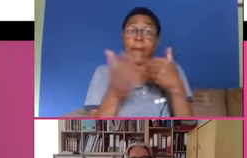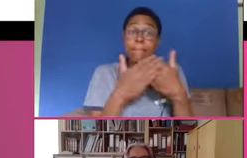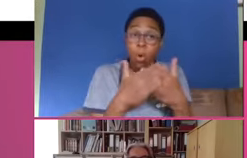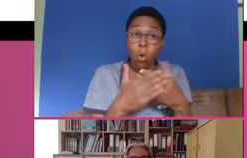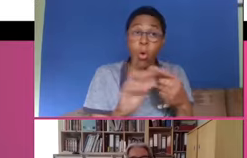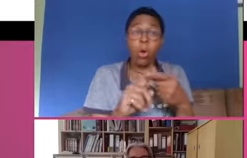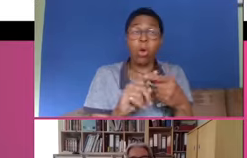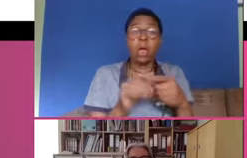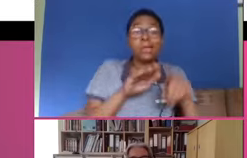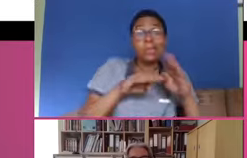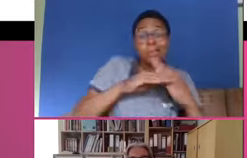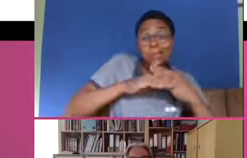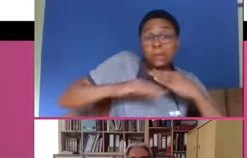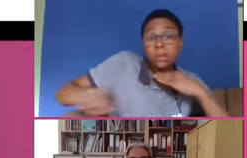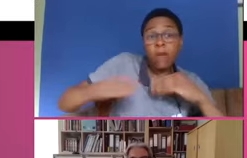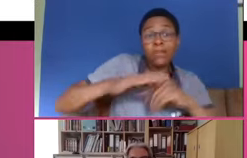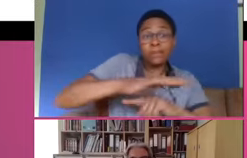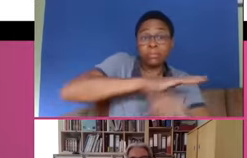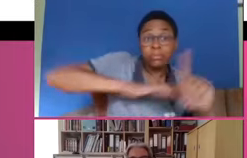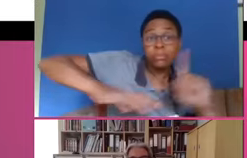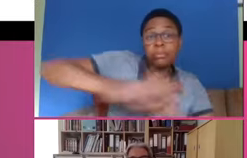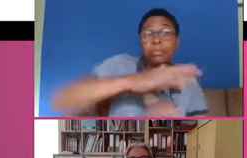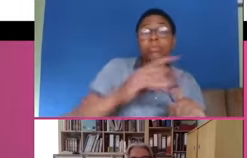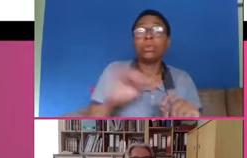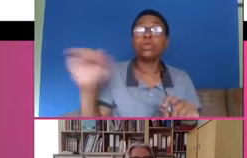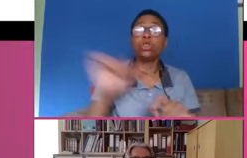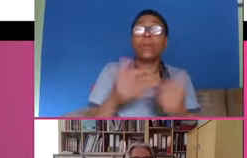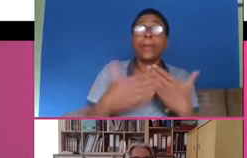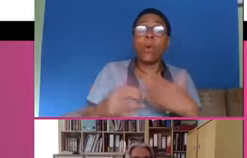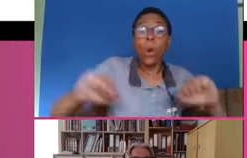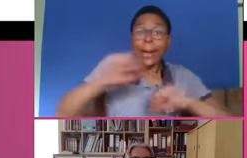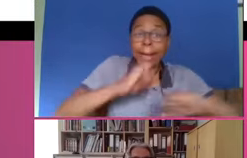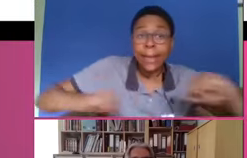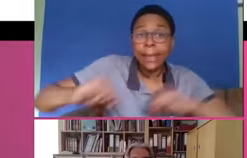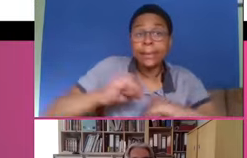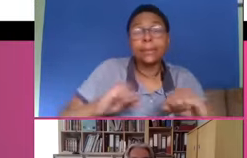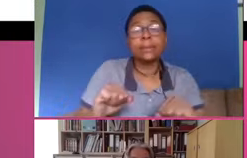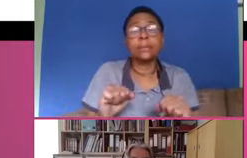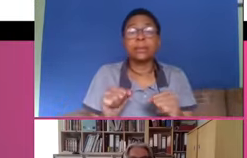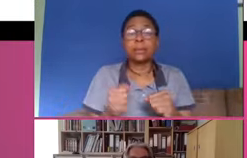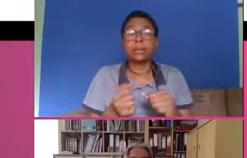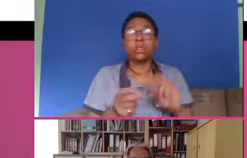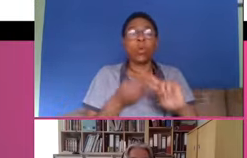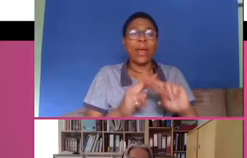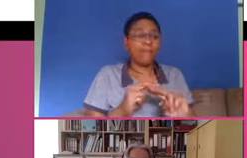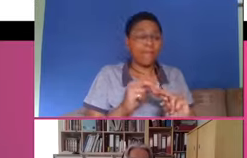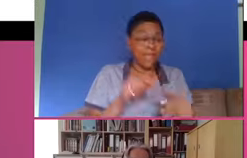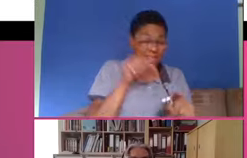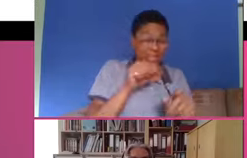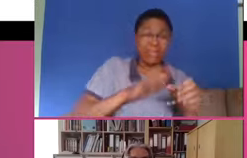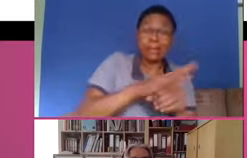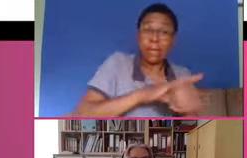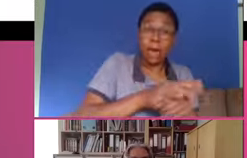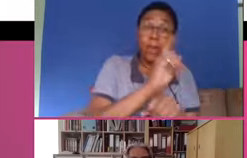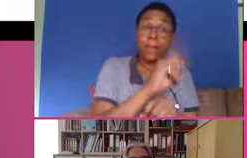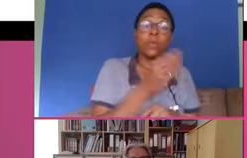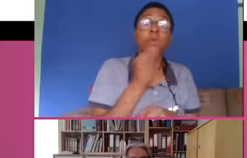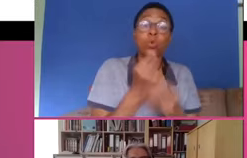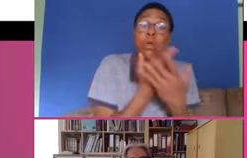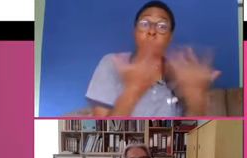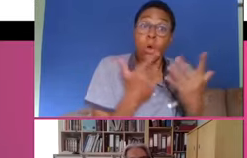disinfection of high footfall areas or common touch points, with particular attention to toilets and